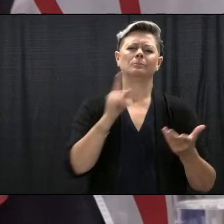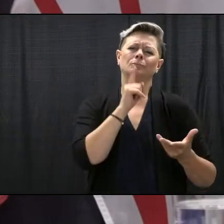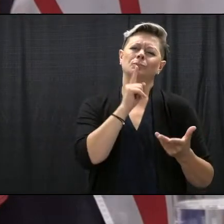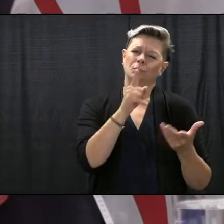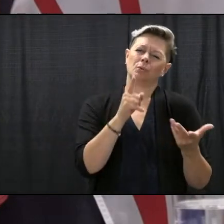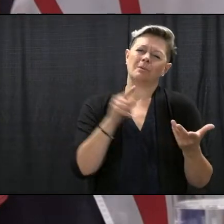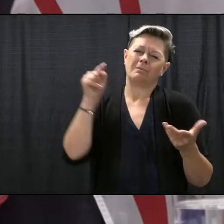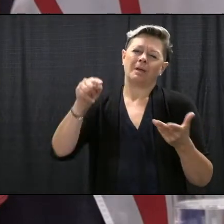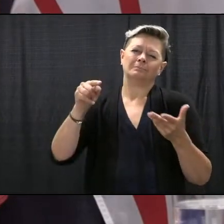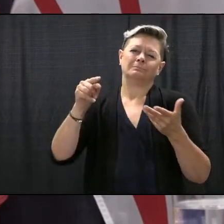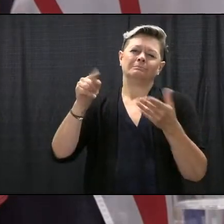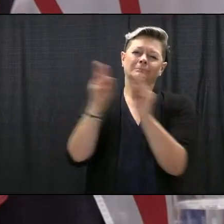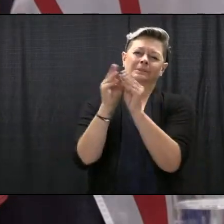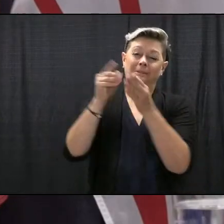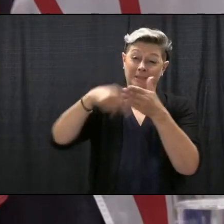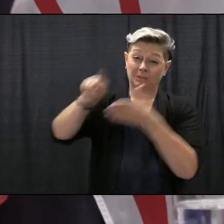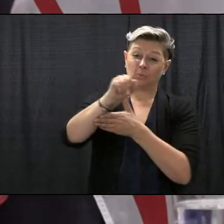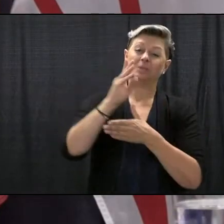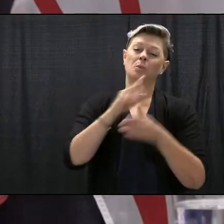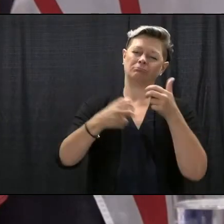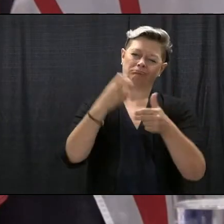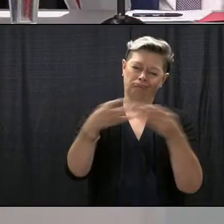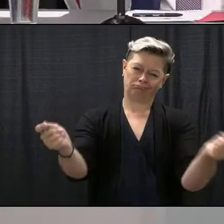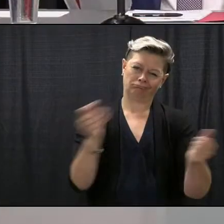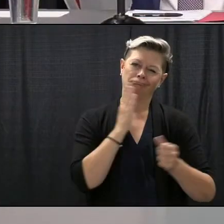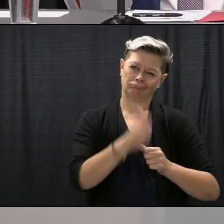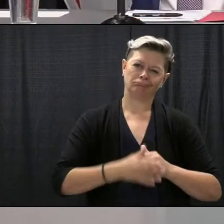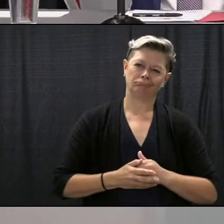the First Minister's call.